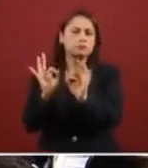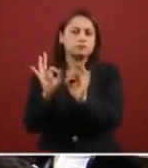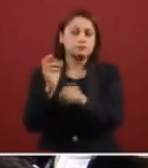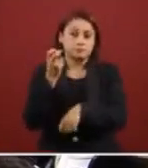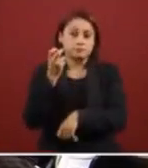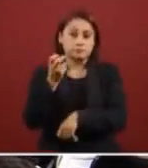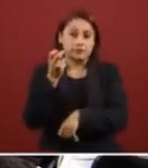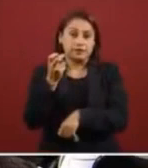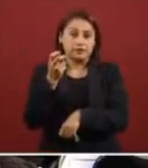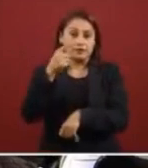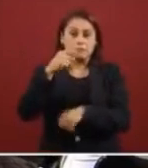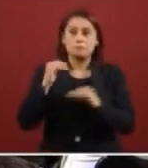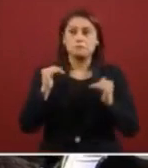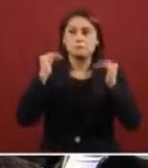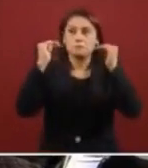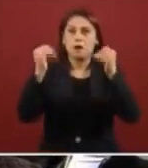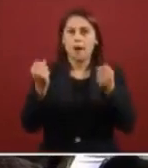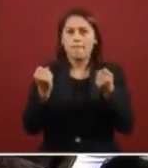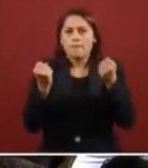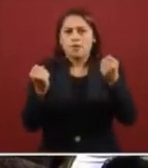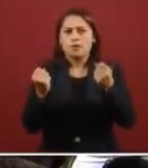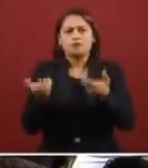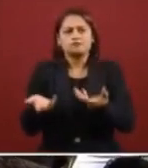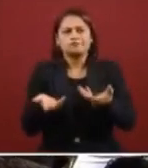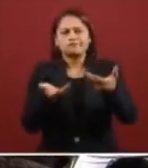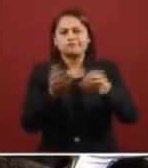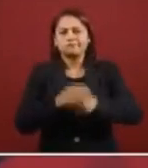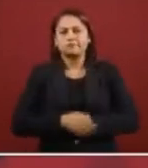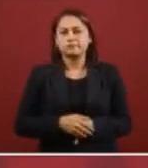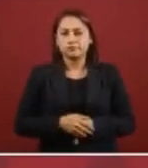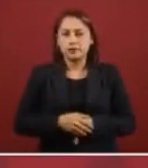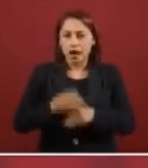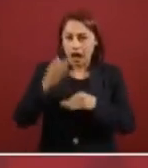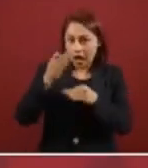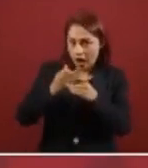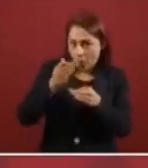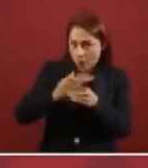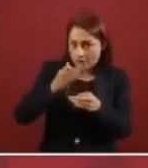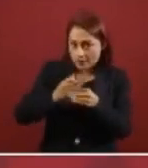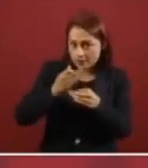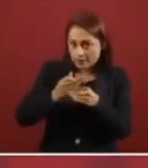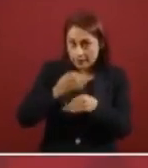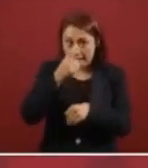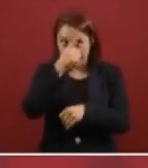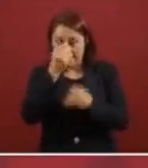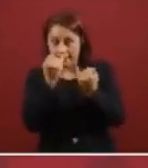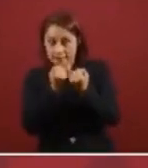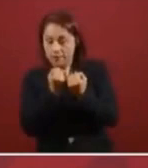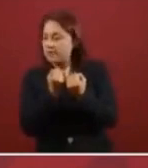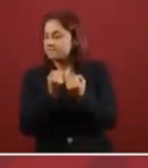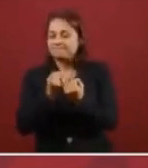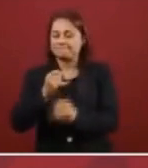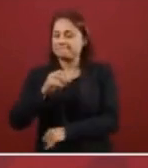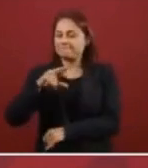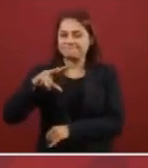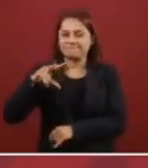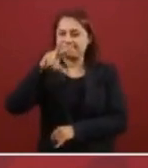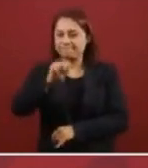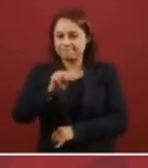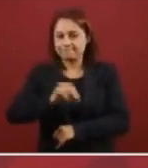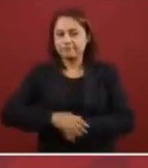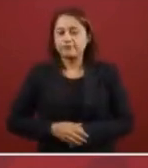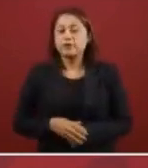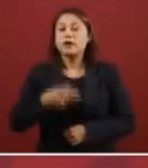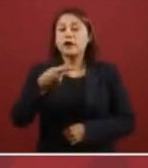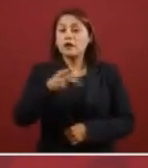Eso ya, no. That is no longer applying. Pero, por lo que me preguntas, but no tenemos for what